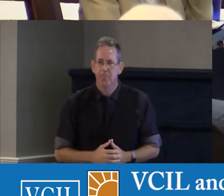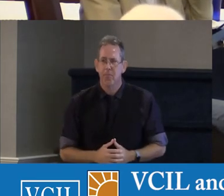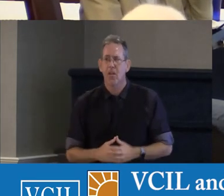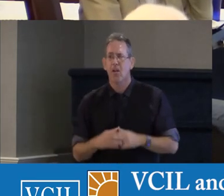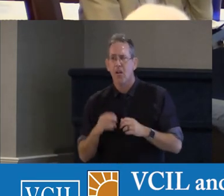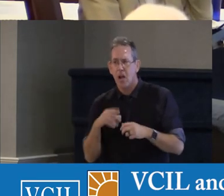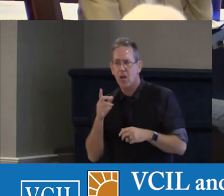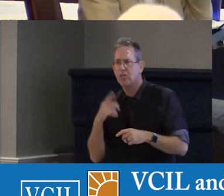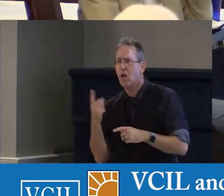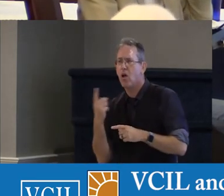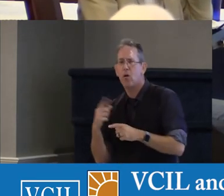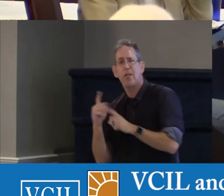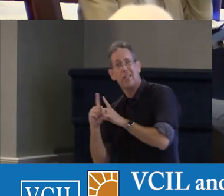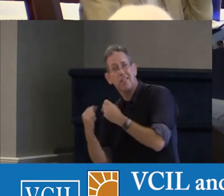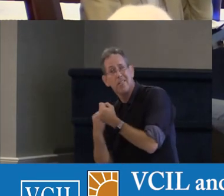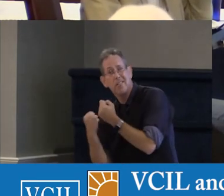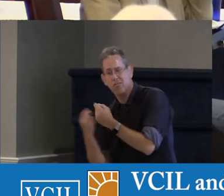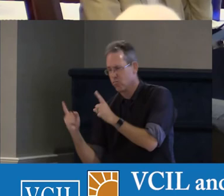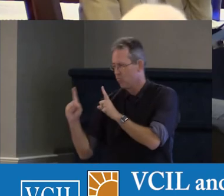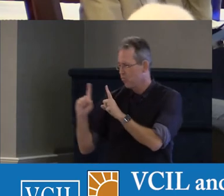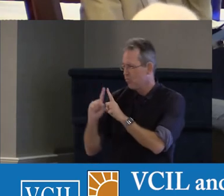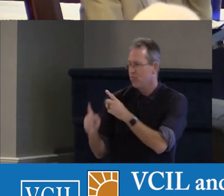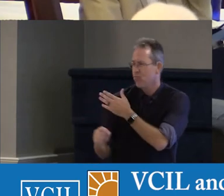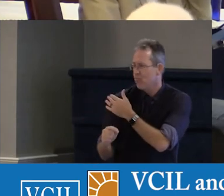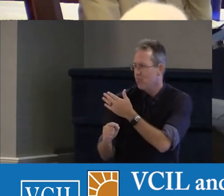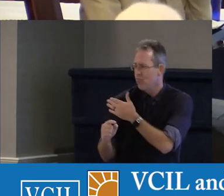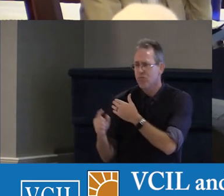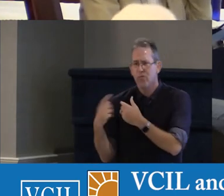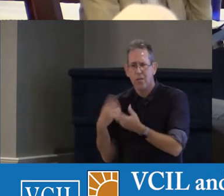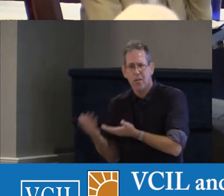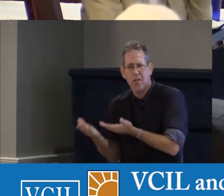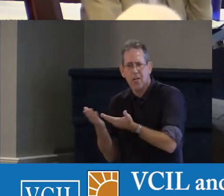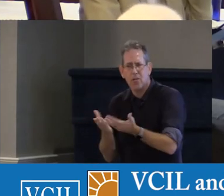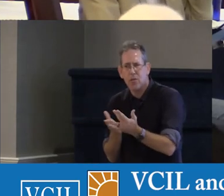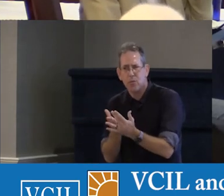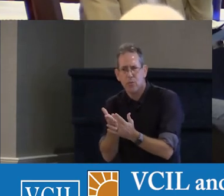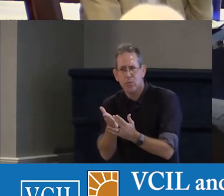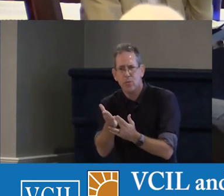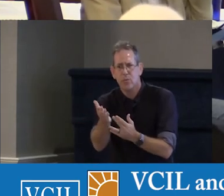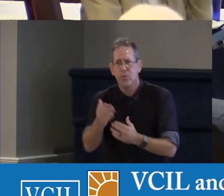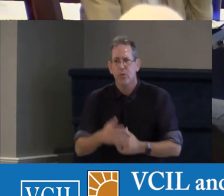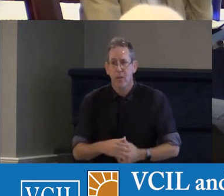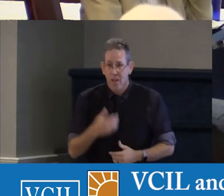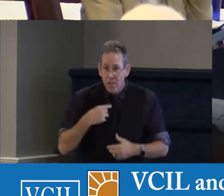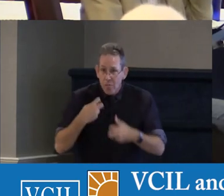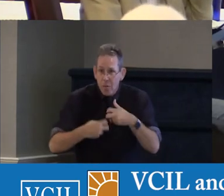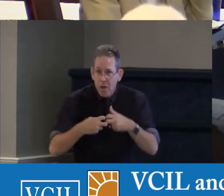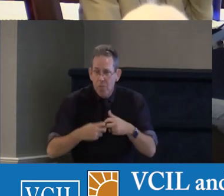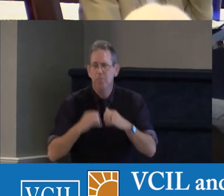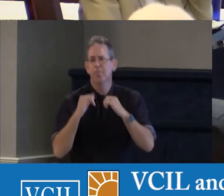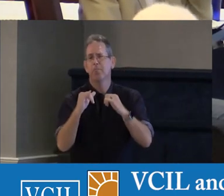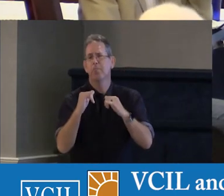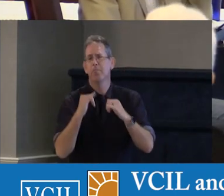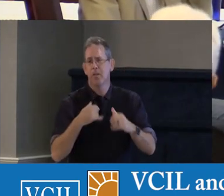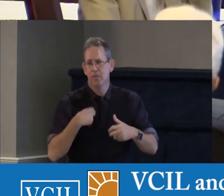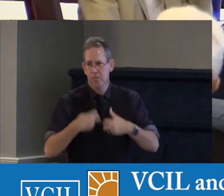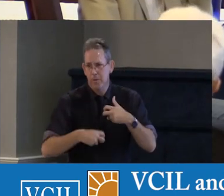lean on, baby, I can be strong, I will carry you through. If you got a problem,